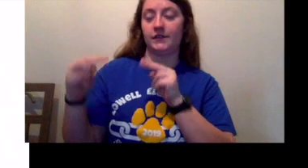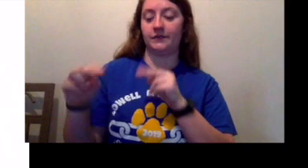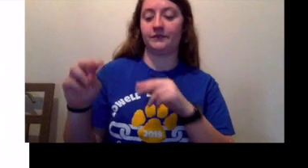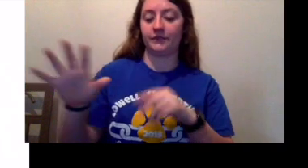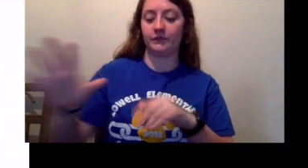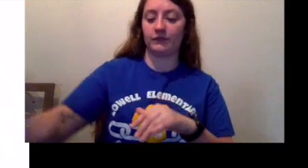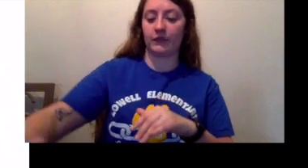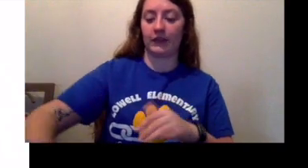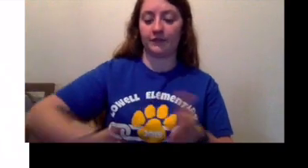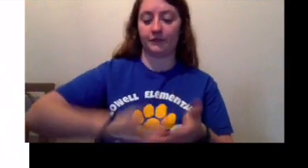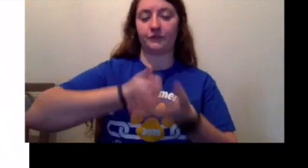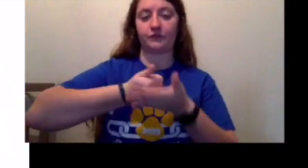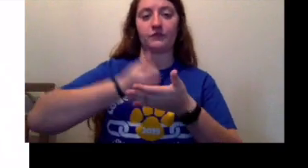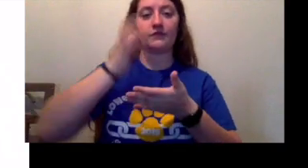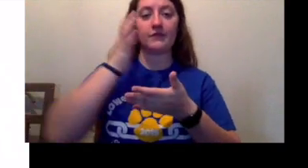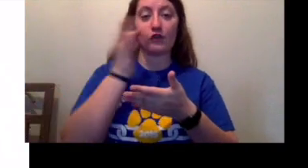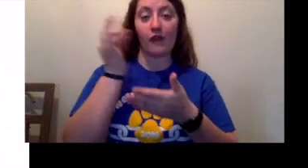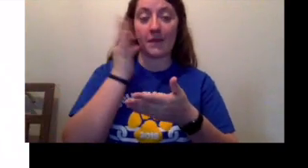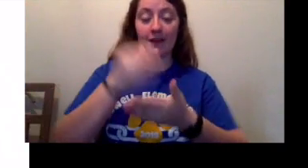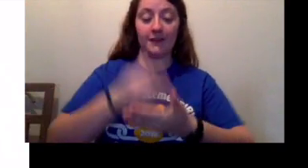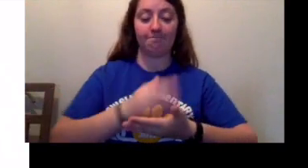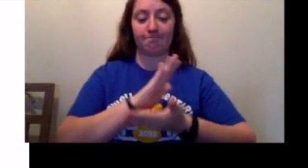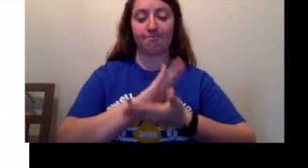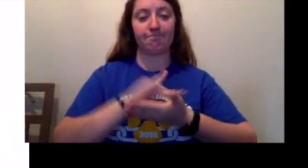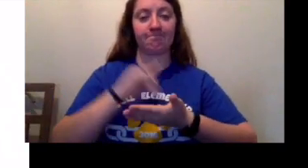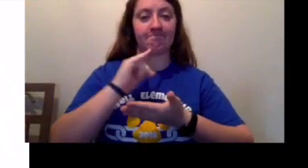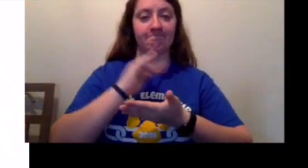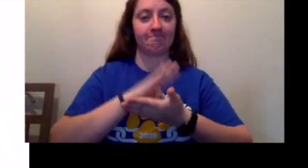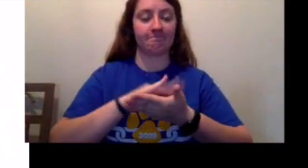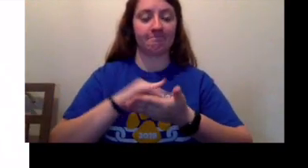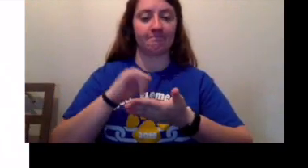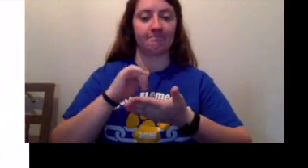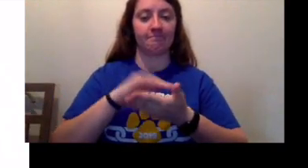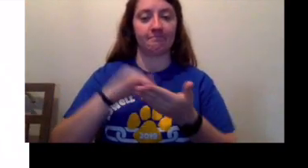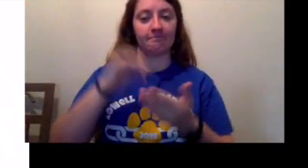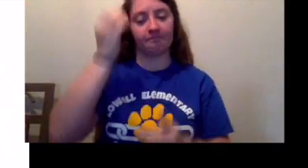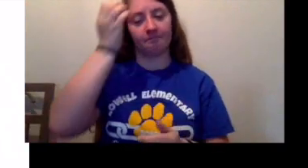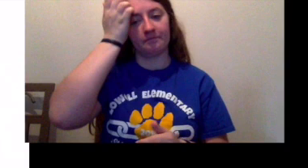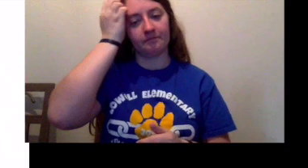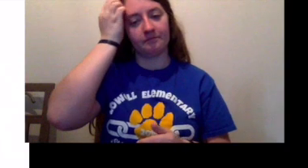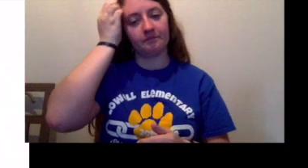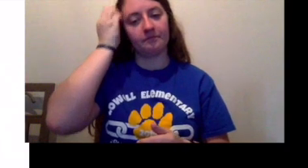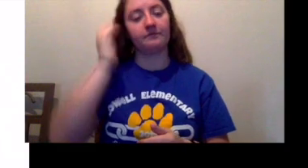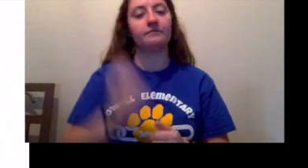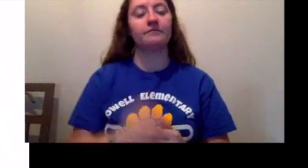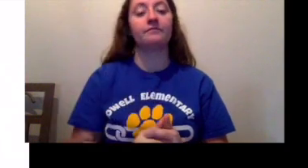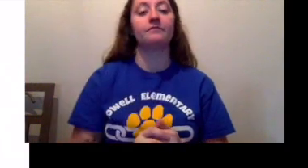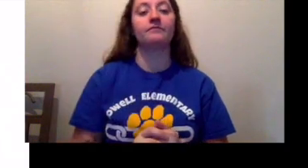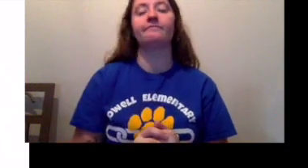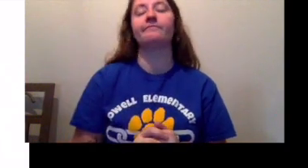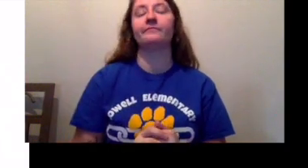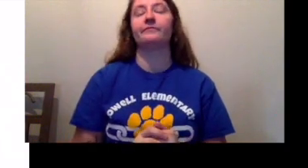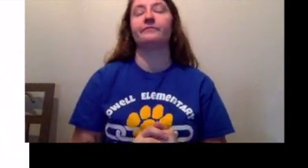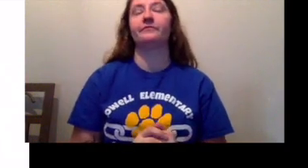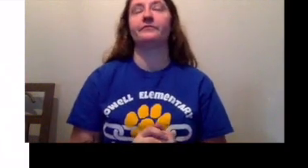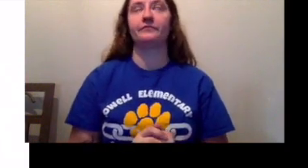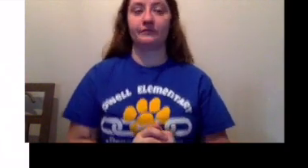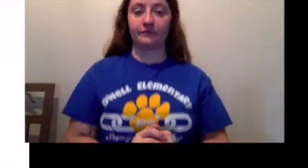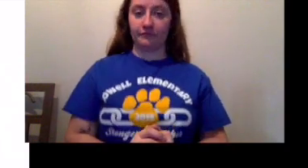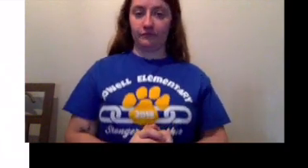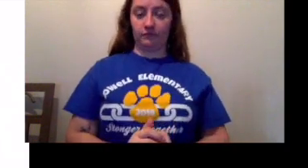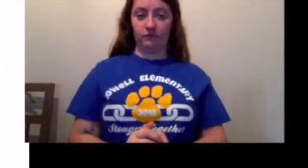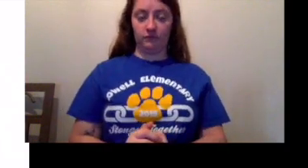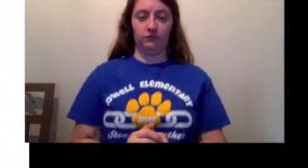kitten, scampering past, and now held it against his chest and scratched its chin gently. It arched its small back with